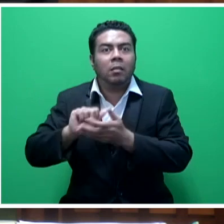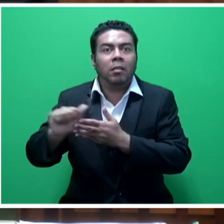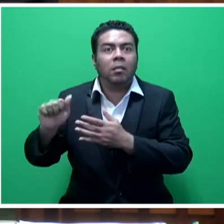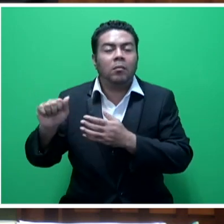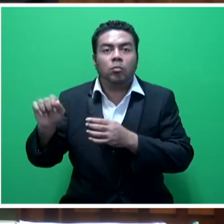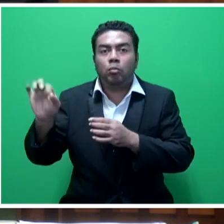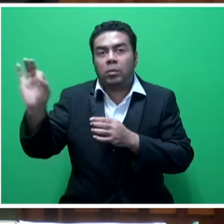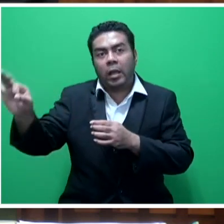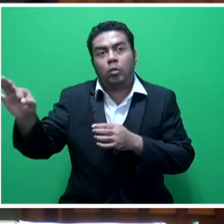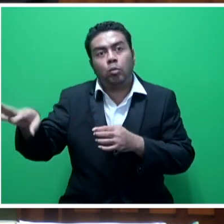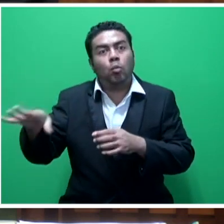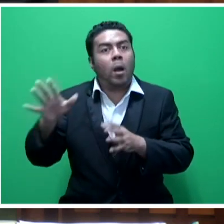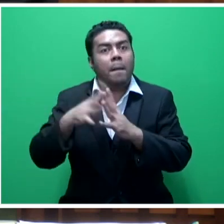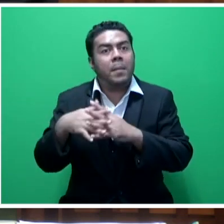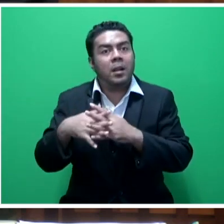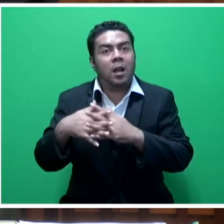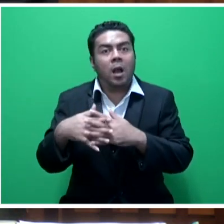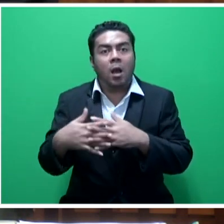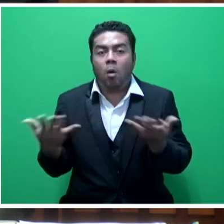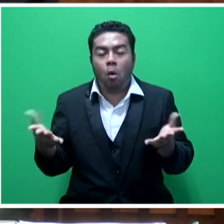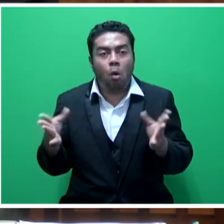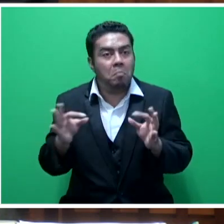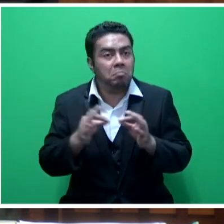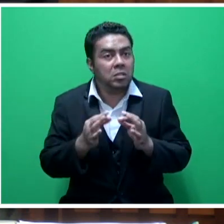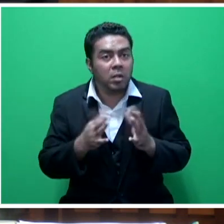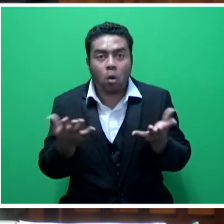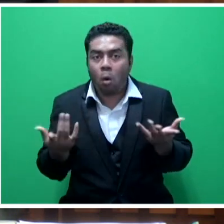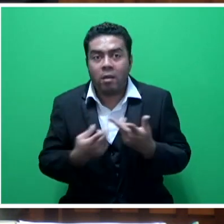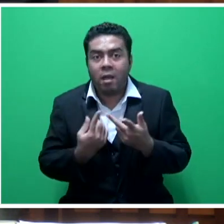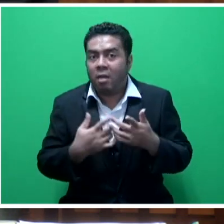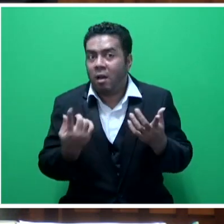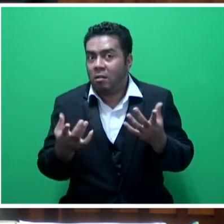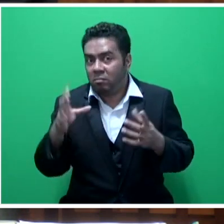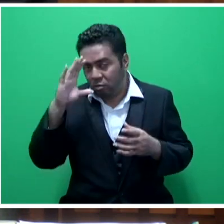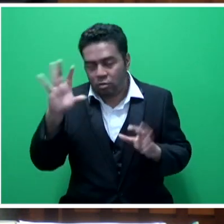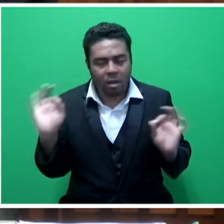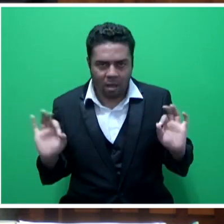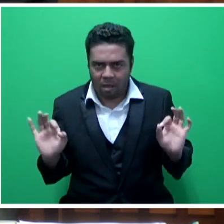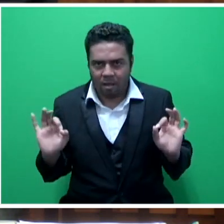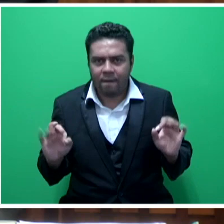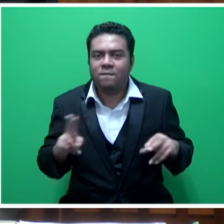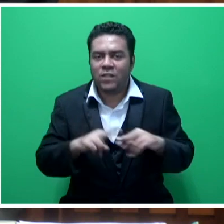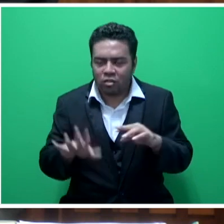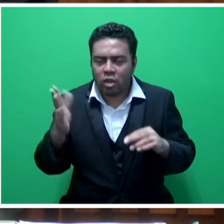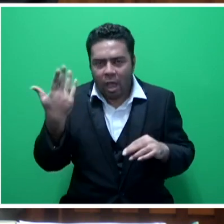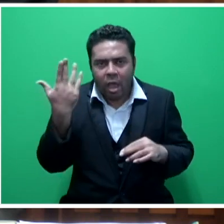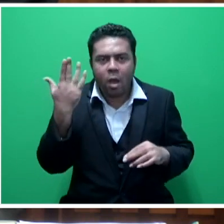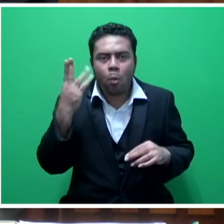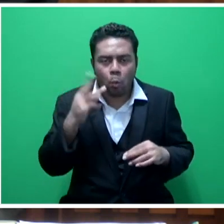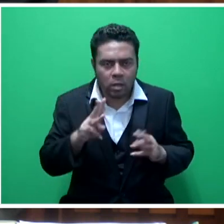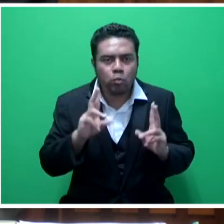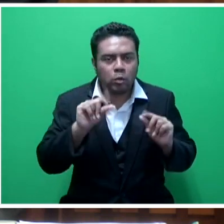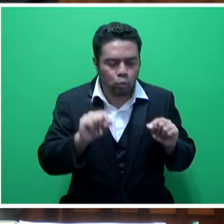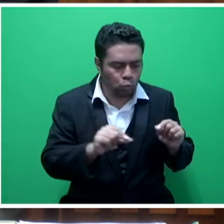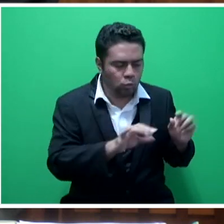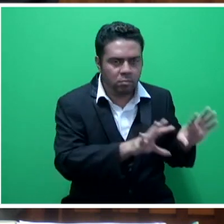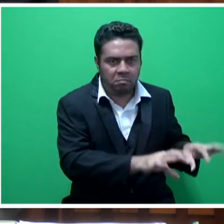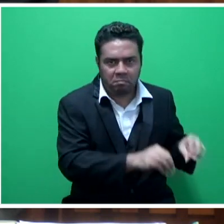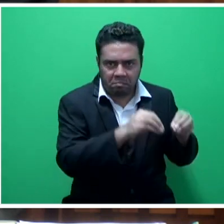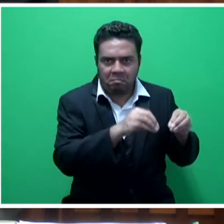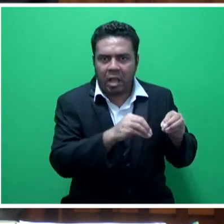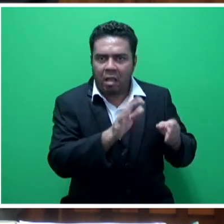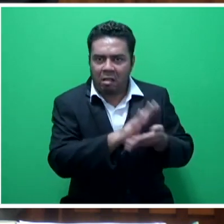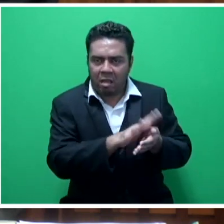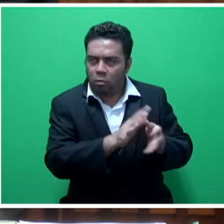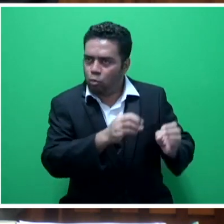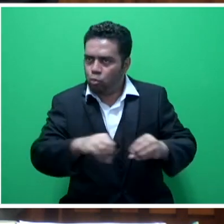Francisco or Brisbane. Mr. Speaker, sir, Fiji Airways growth, Mr. Speaker, in the past years have been around 8% per year